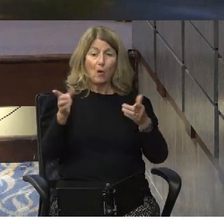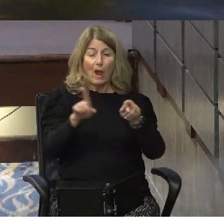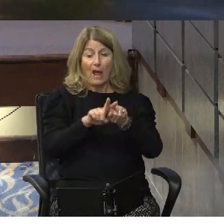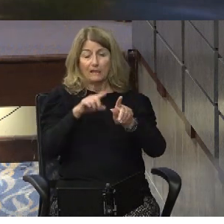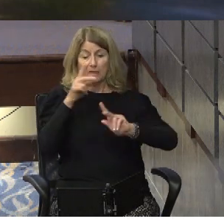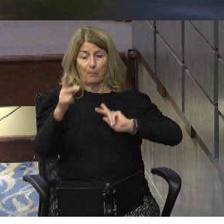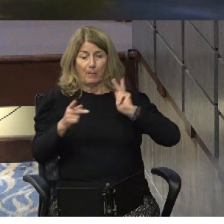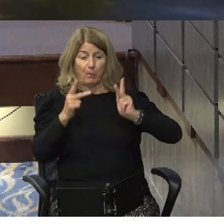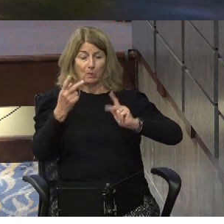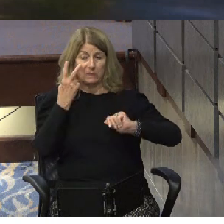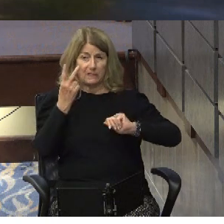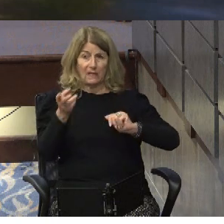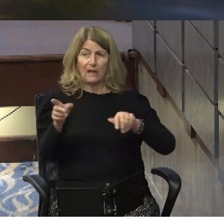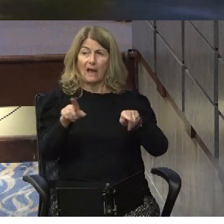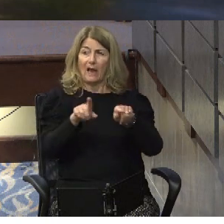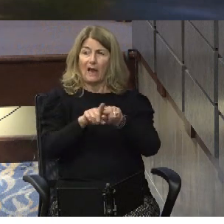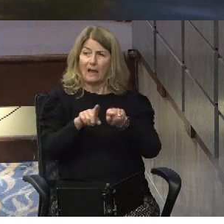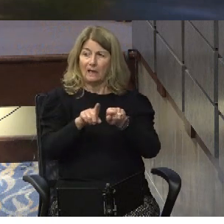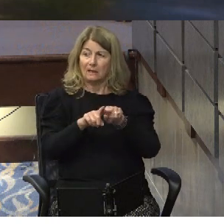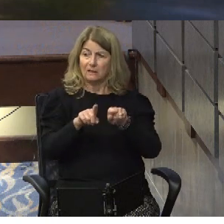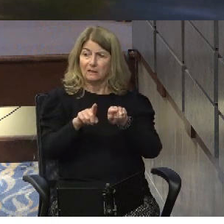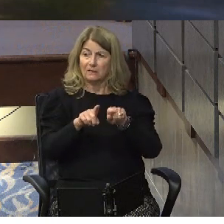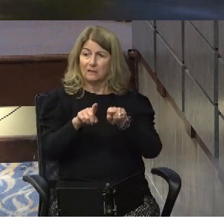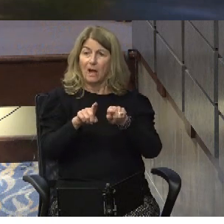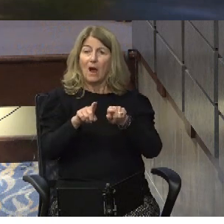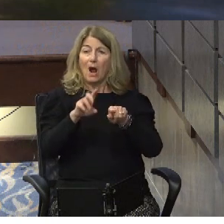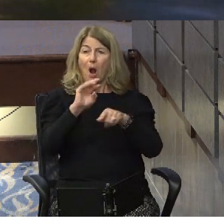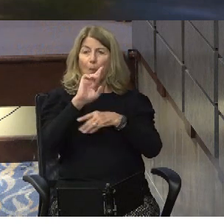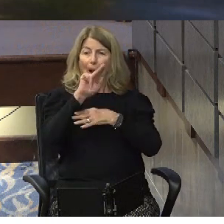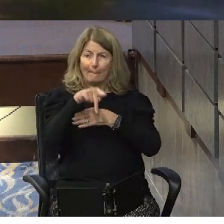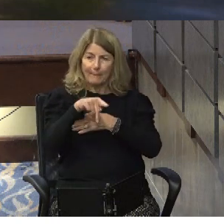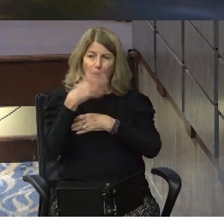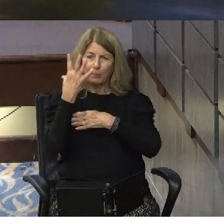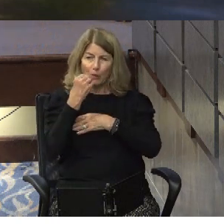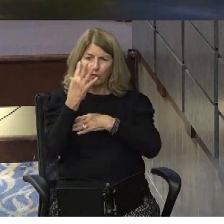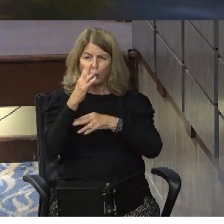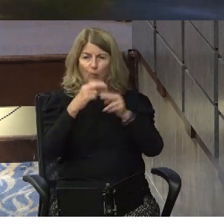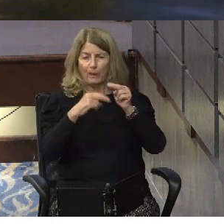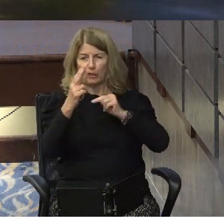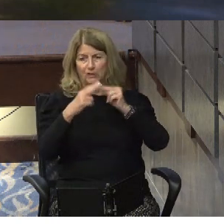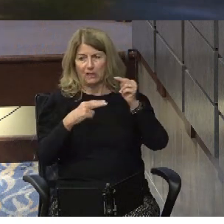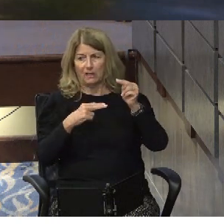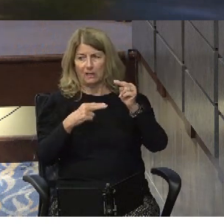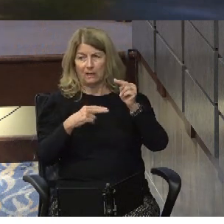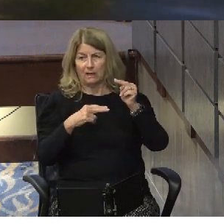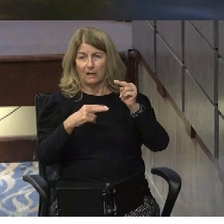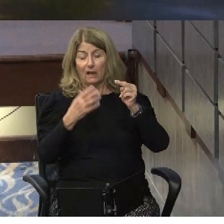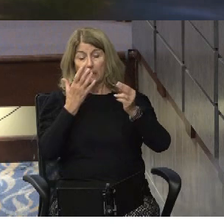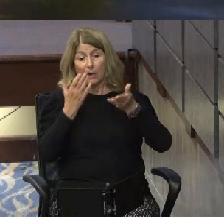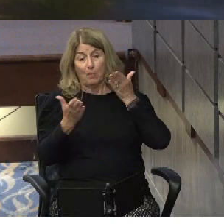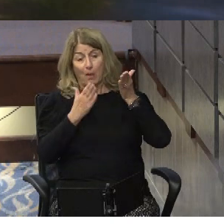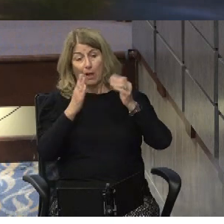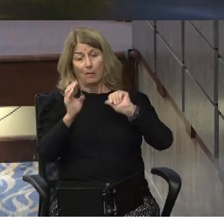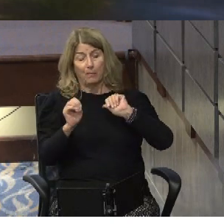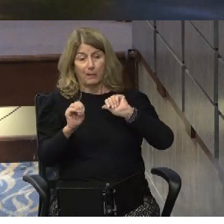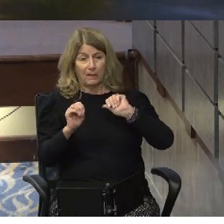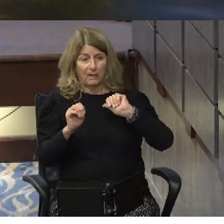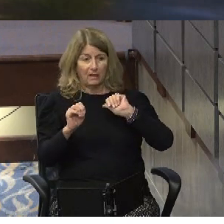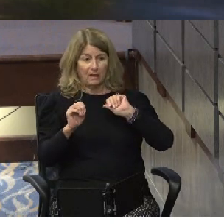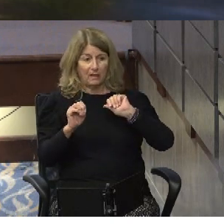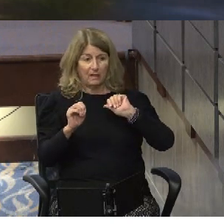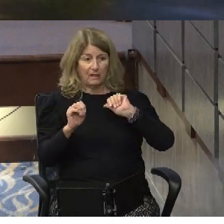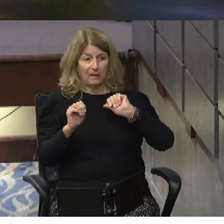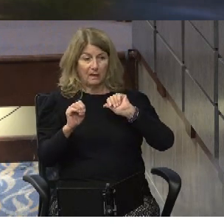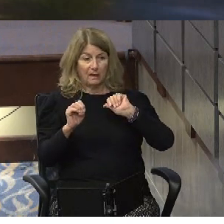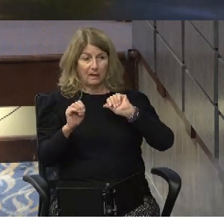as some ivy-wrapped, beautiful building. And so, and it might be harebrained and not be able to